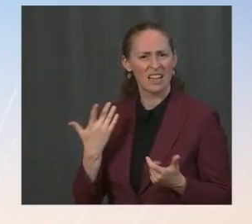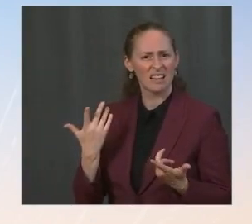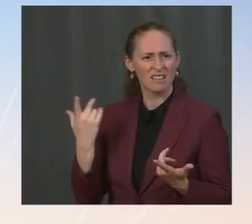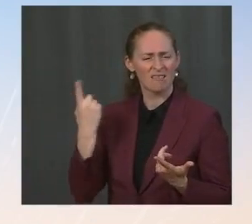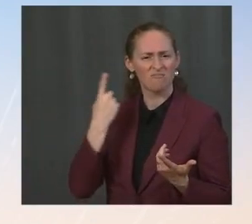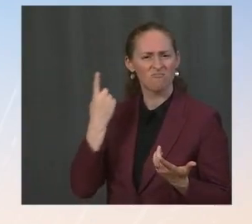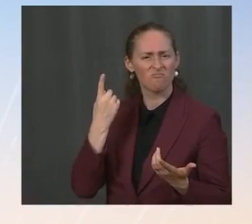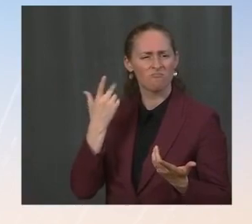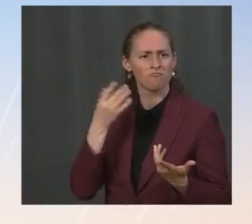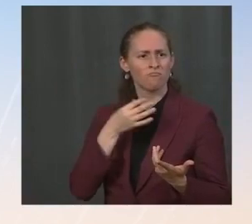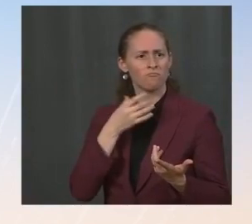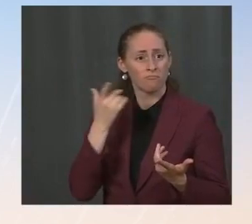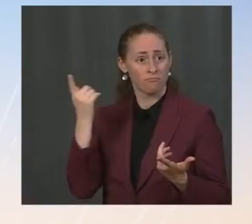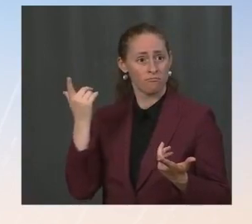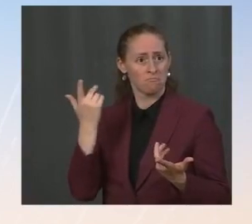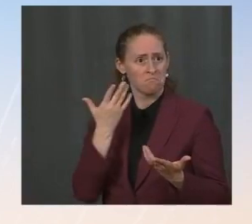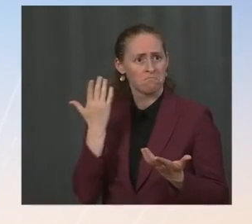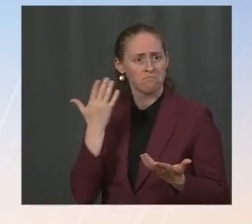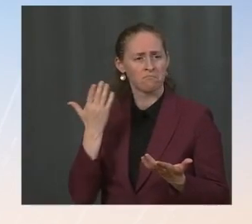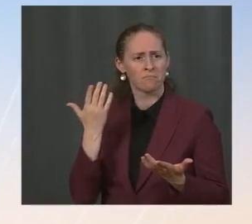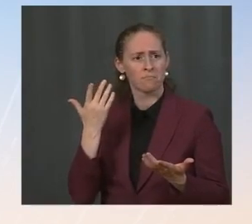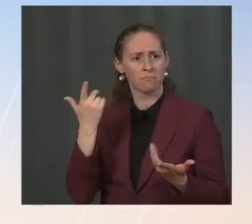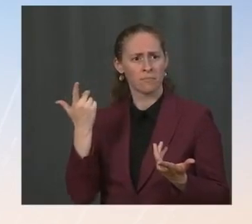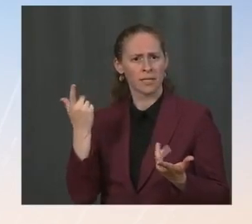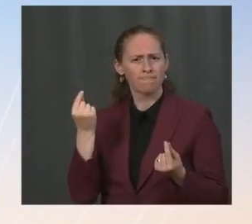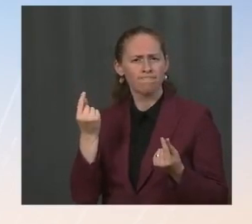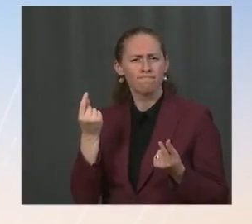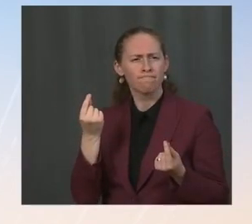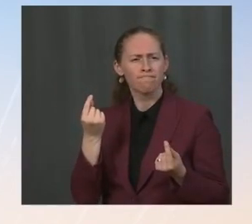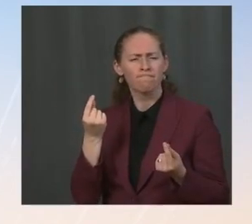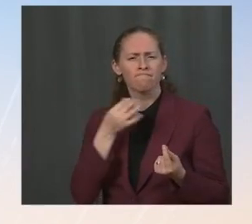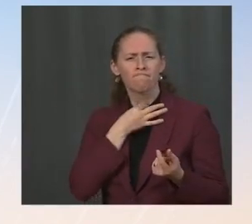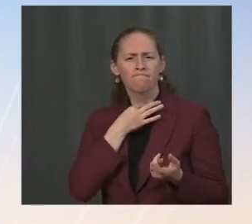the questions of military commanders and such? Well, I would say